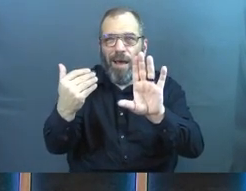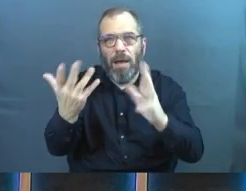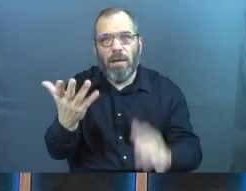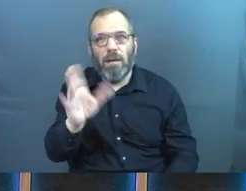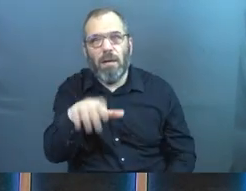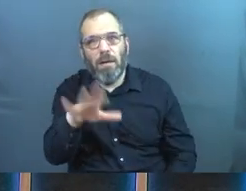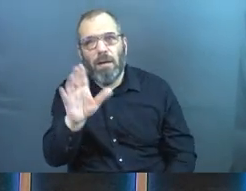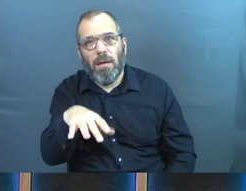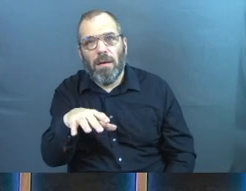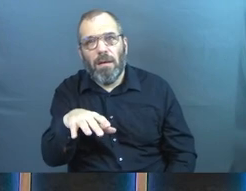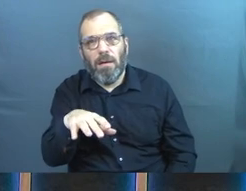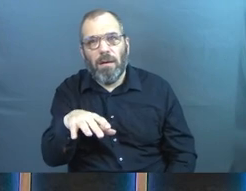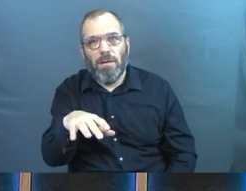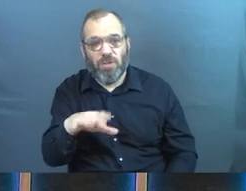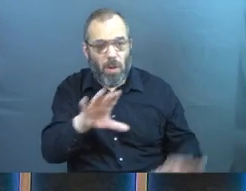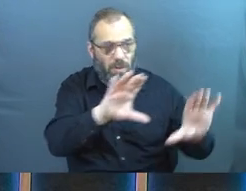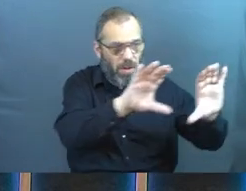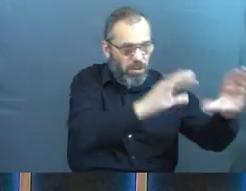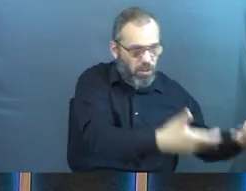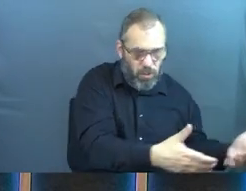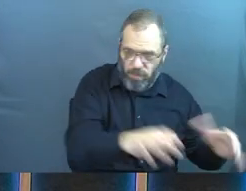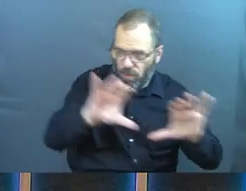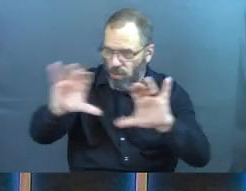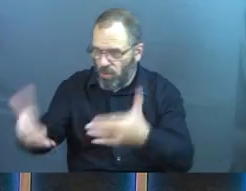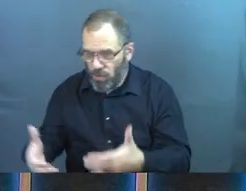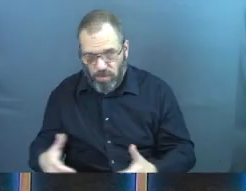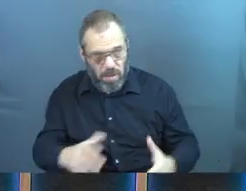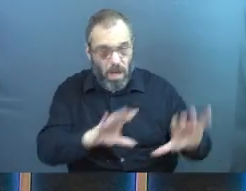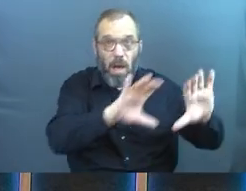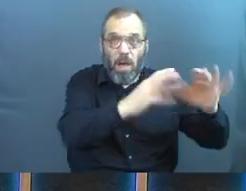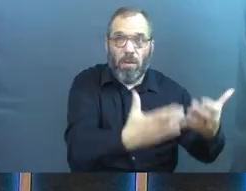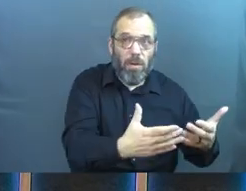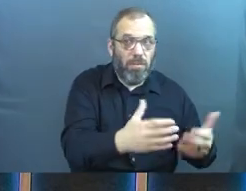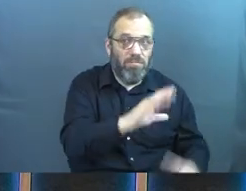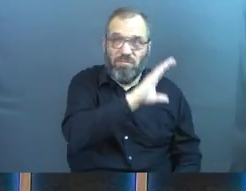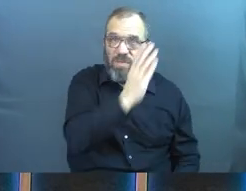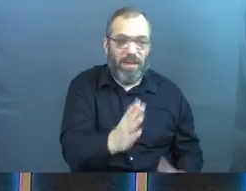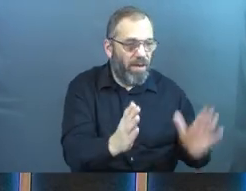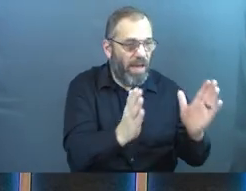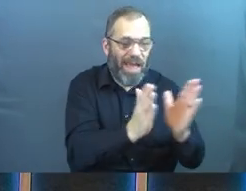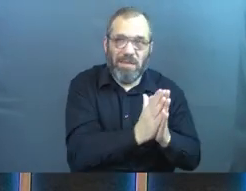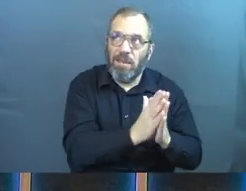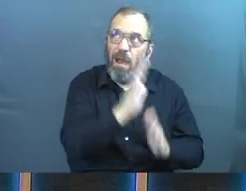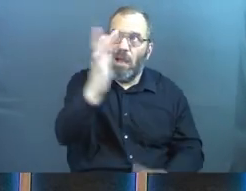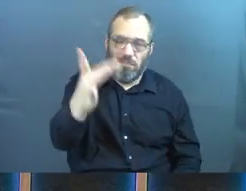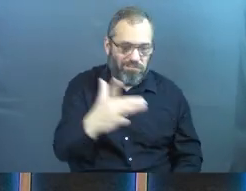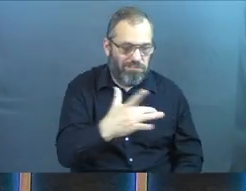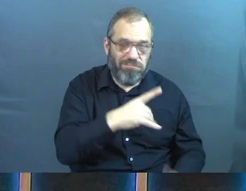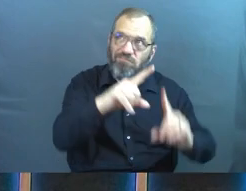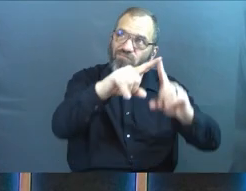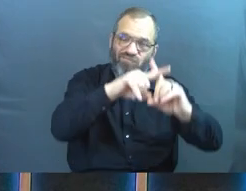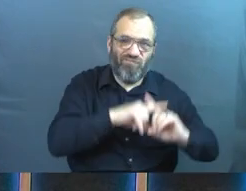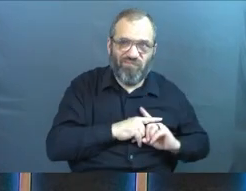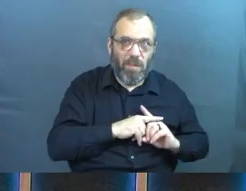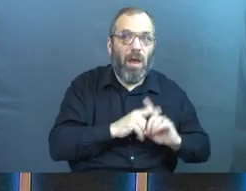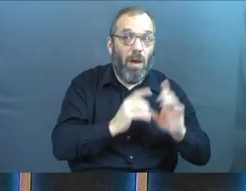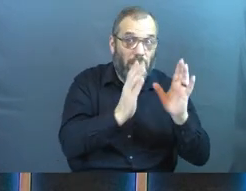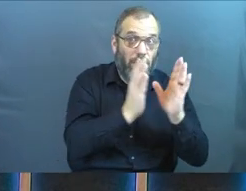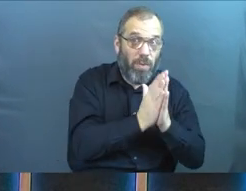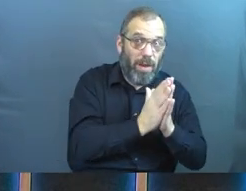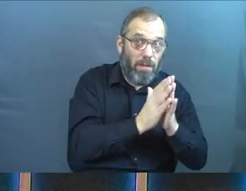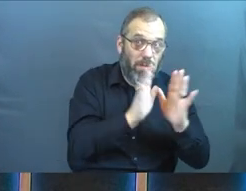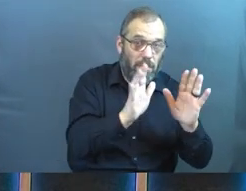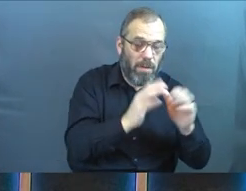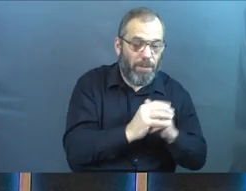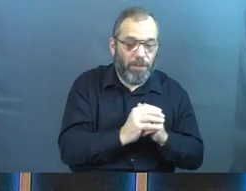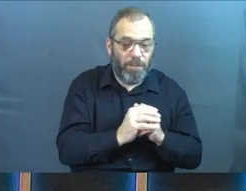So I'm talking to two groups of you. Some of you have never asked God to do that before. And I'm going to give you an opportunity right now. We're going to pray this